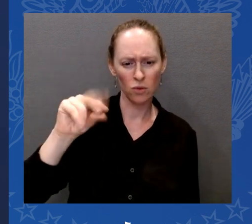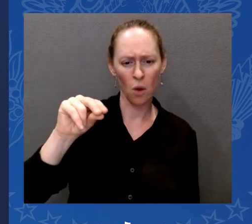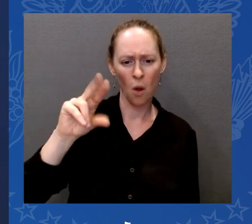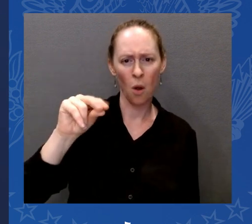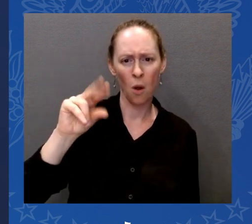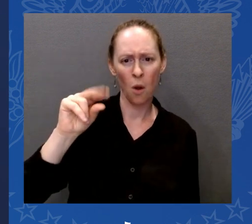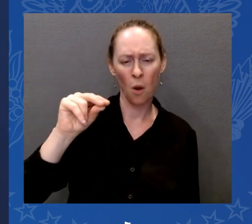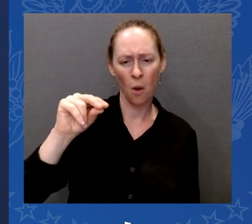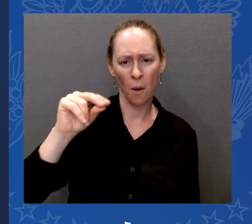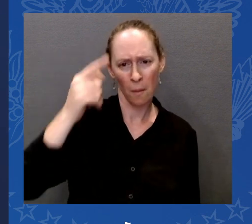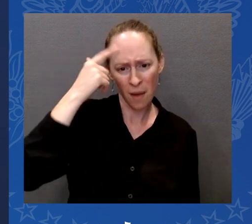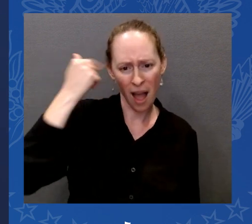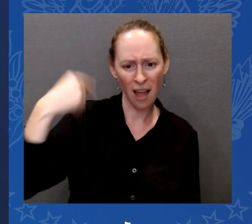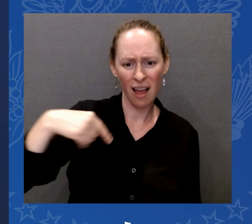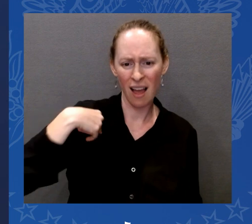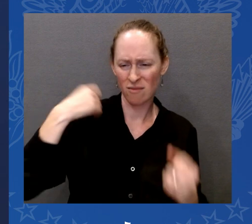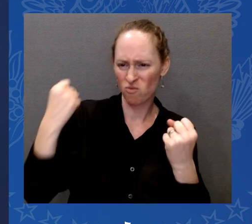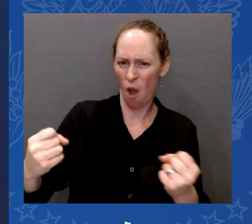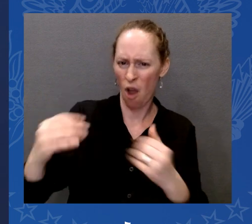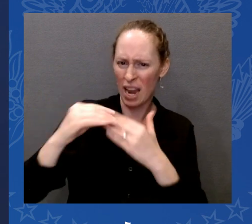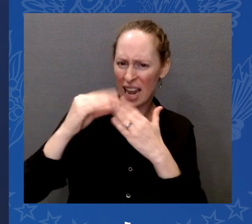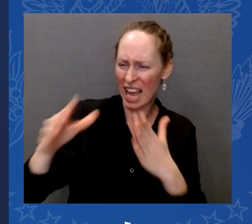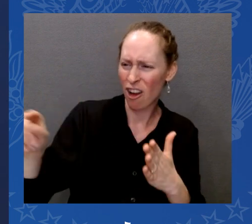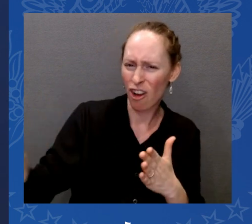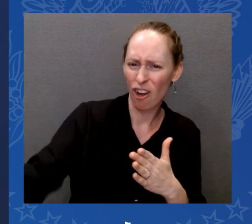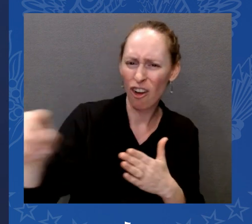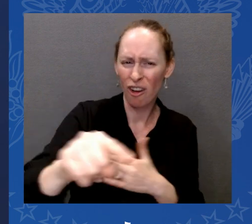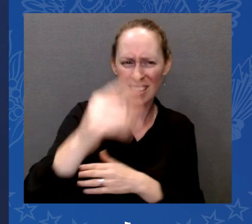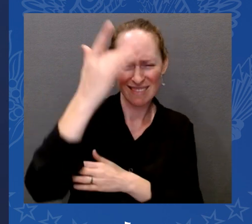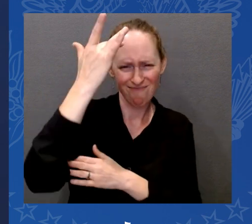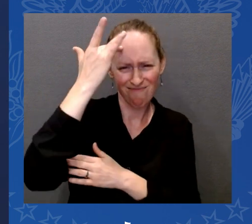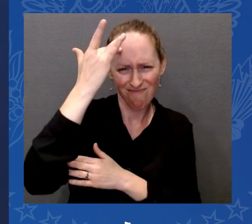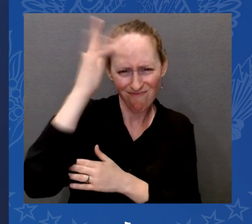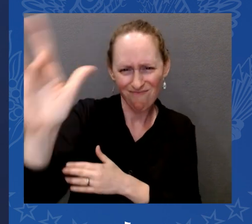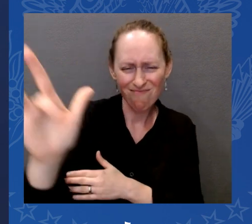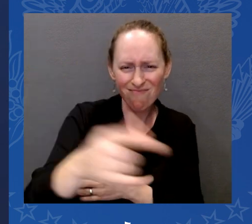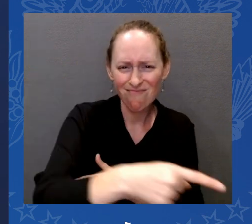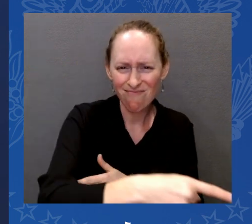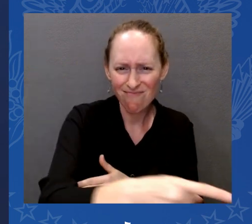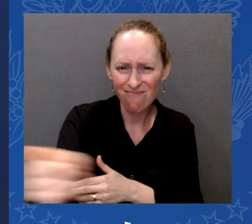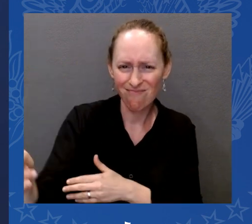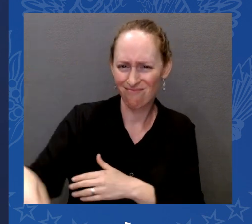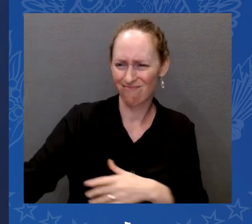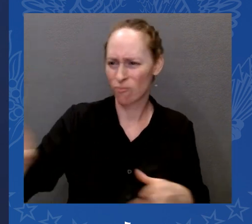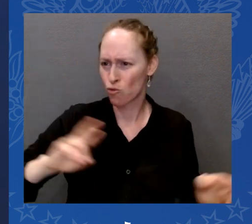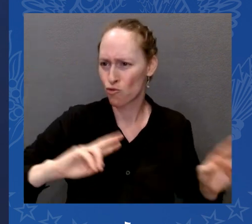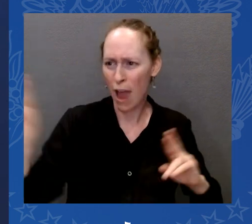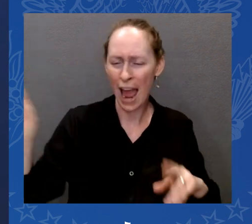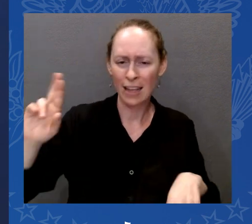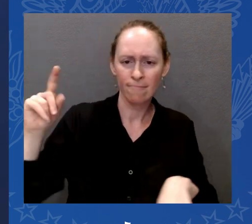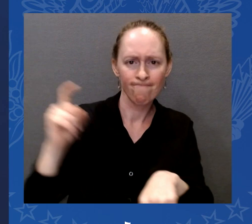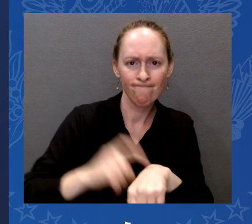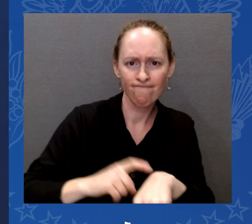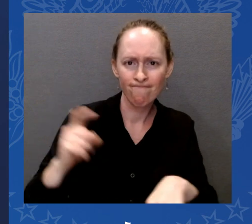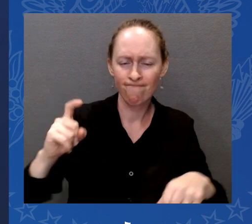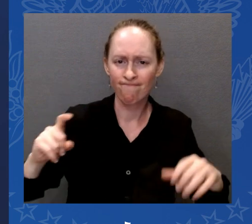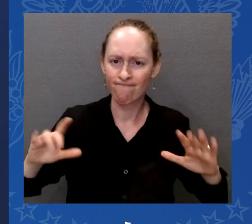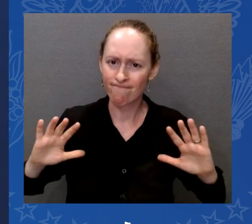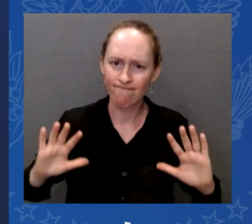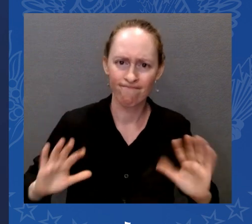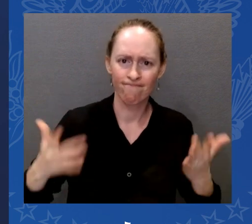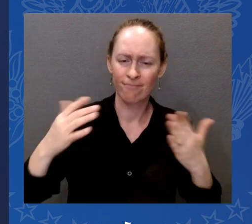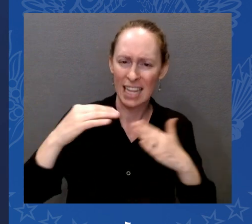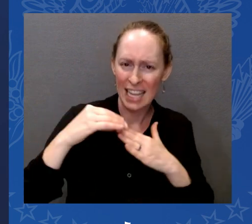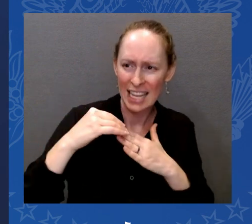to in a completely different era in terms of the kinds of technologies we need, like this man